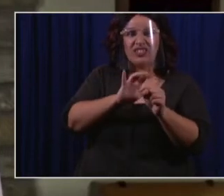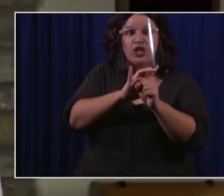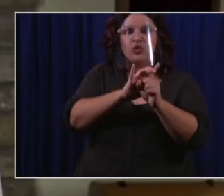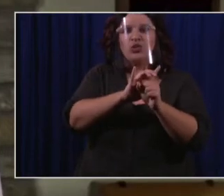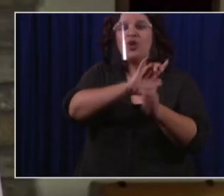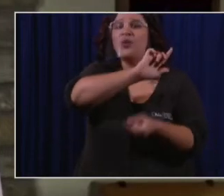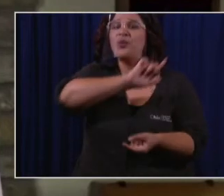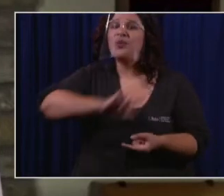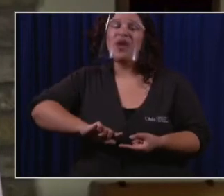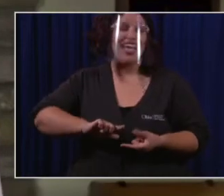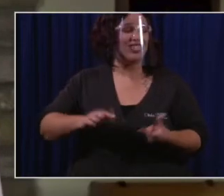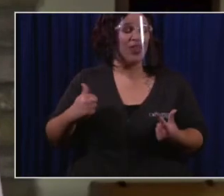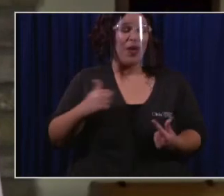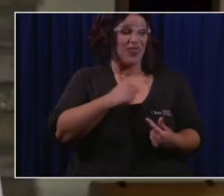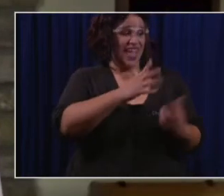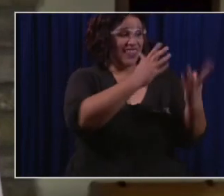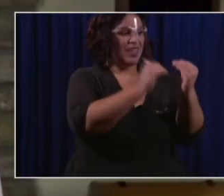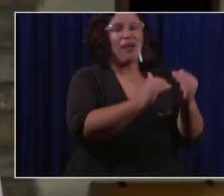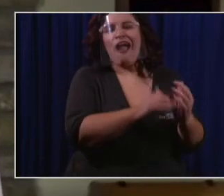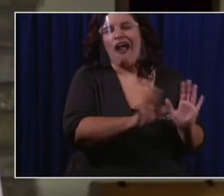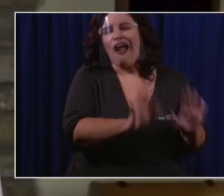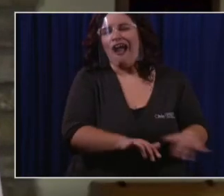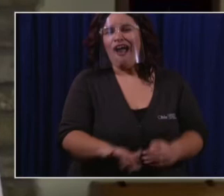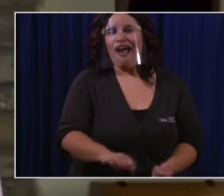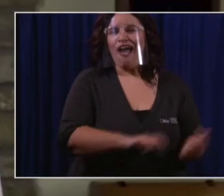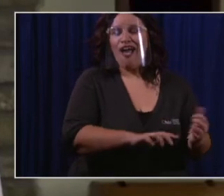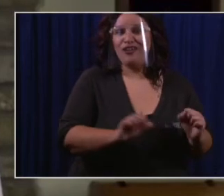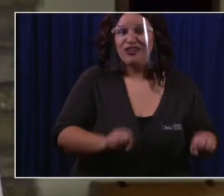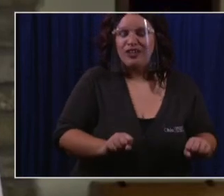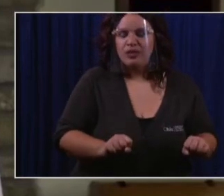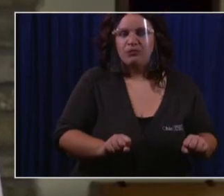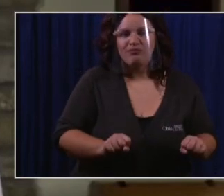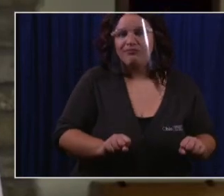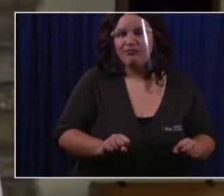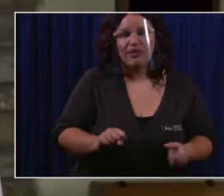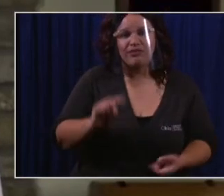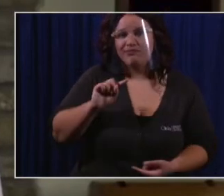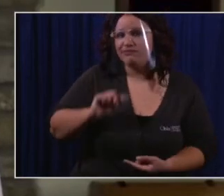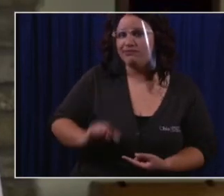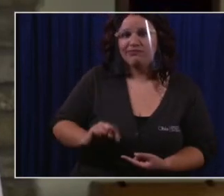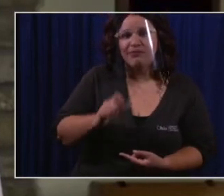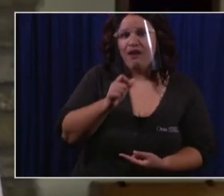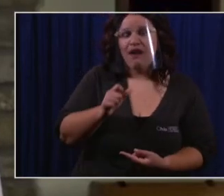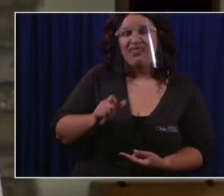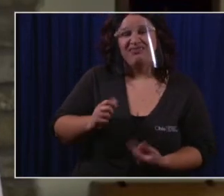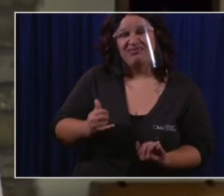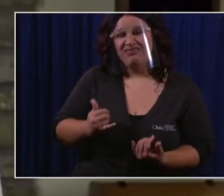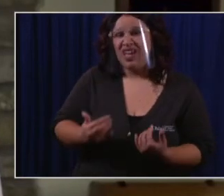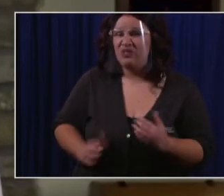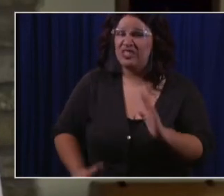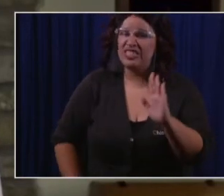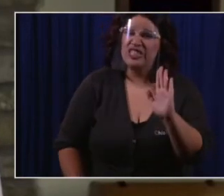just horrible. And they're going the wrong way. And we can't do it at this point.